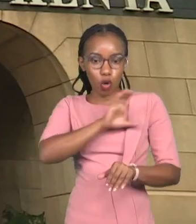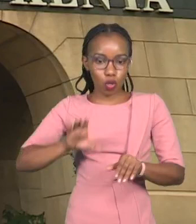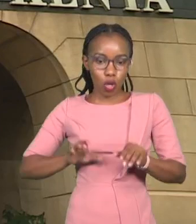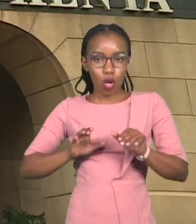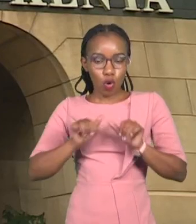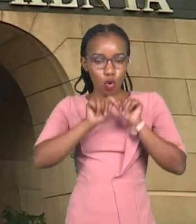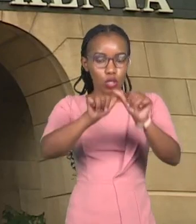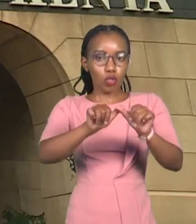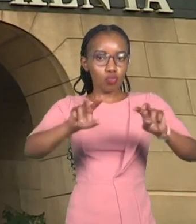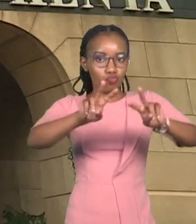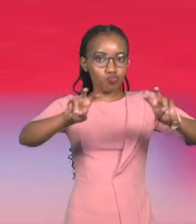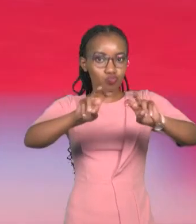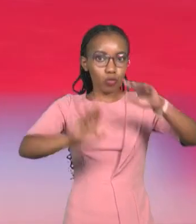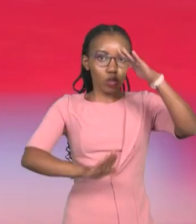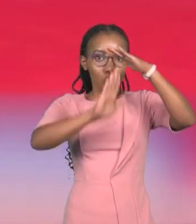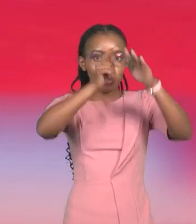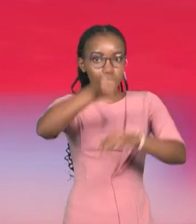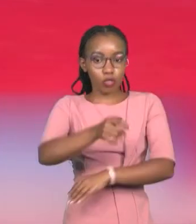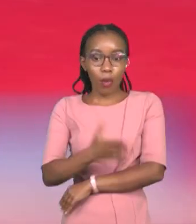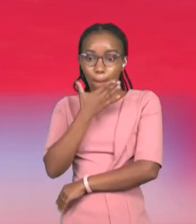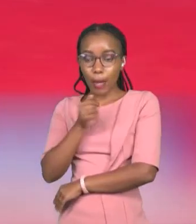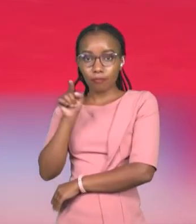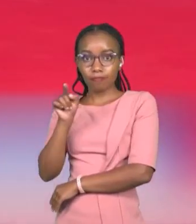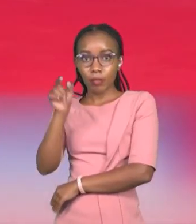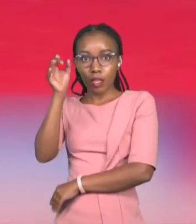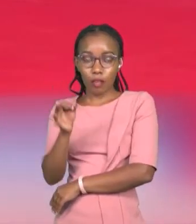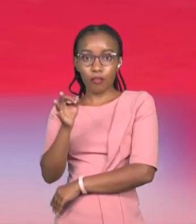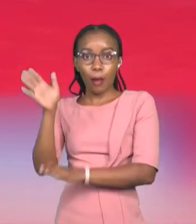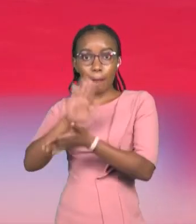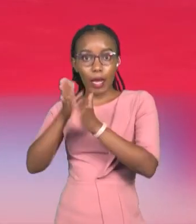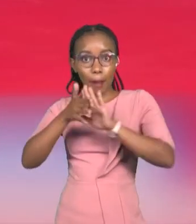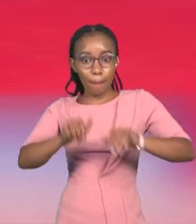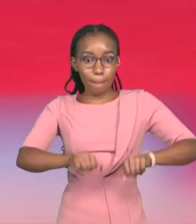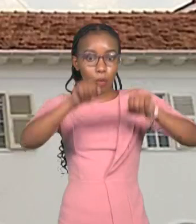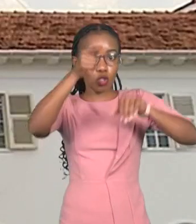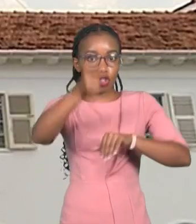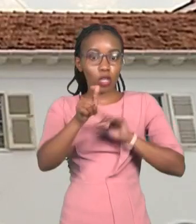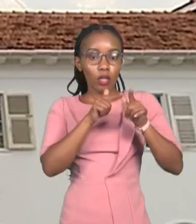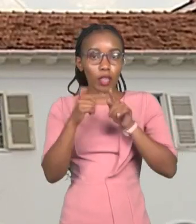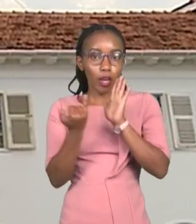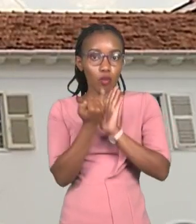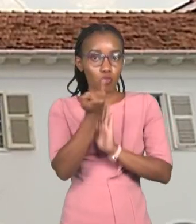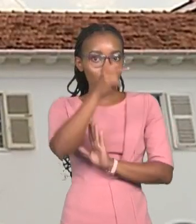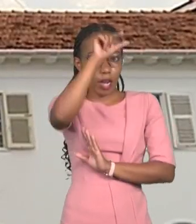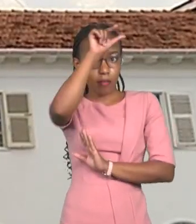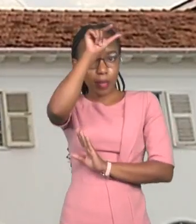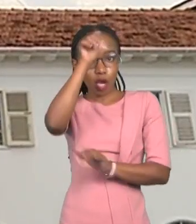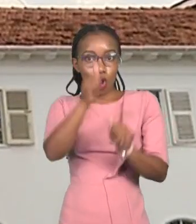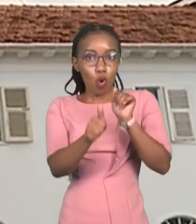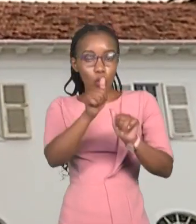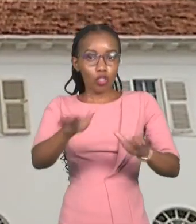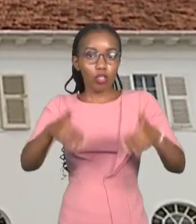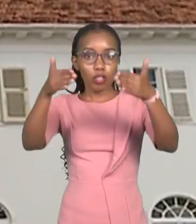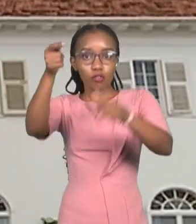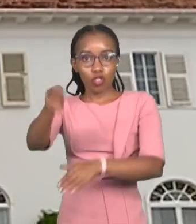of the next Chief Justice. Nduma Nderi says if he becomes the next judiciary boss, he will improve the arm of the government that dispenses